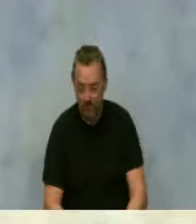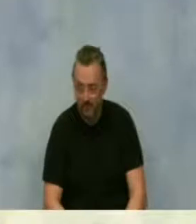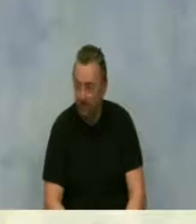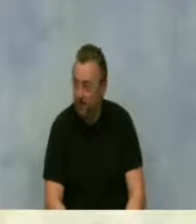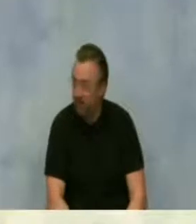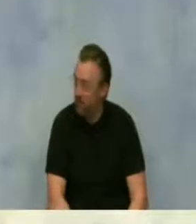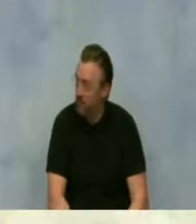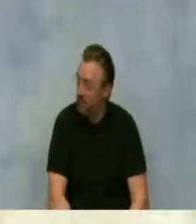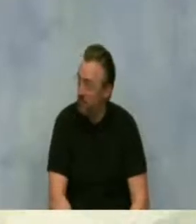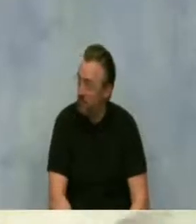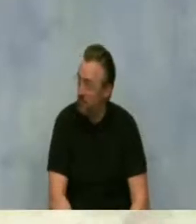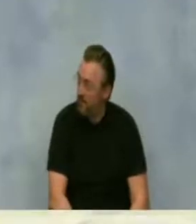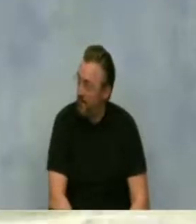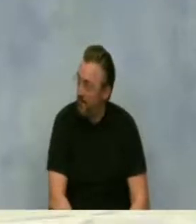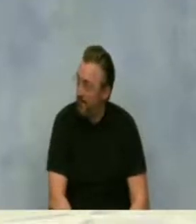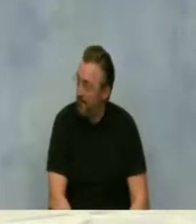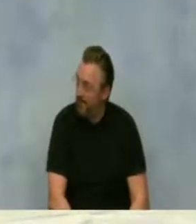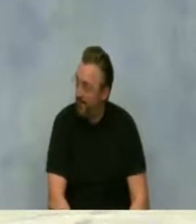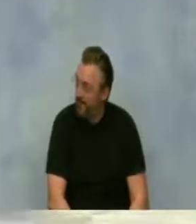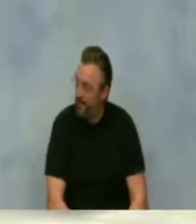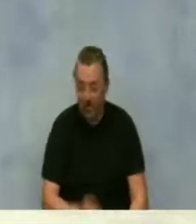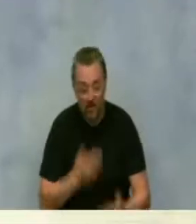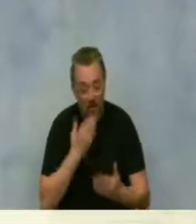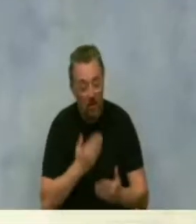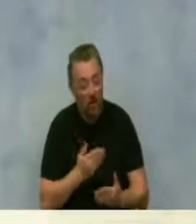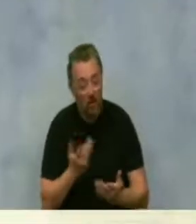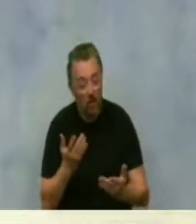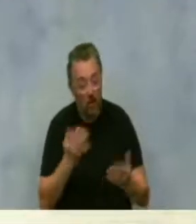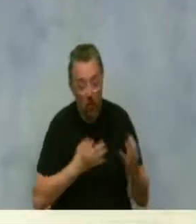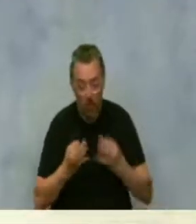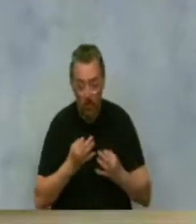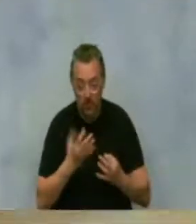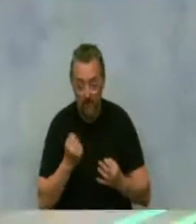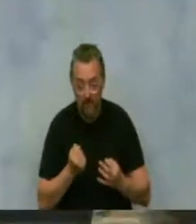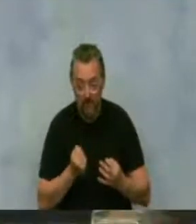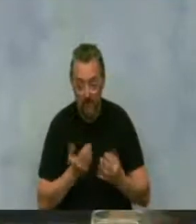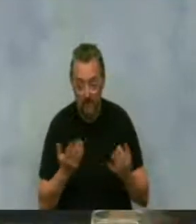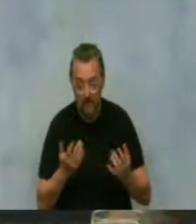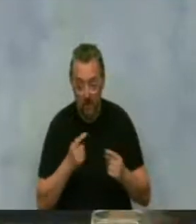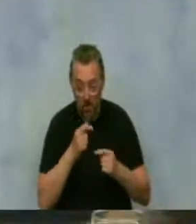Thanks very much, Elaine. Is there any questions or comments?